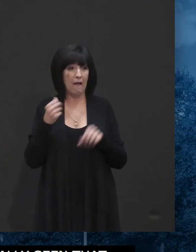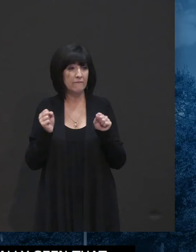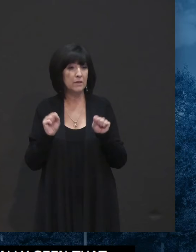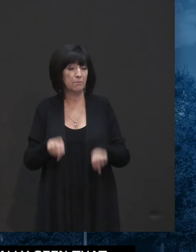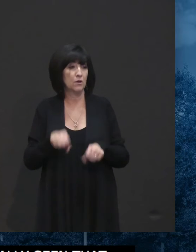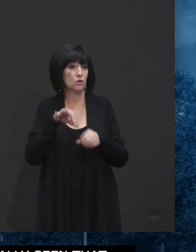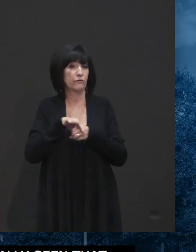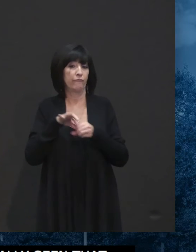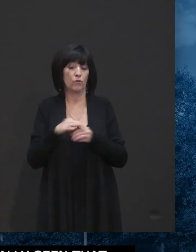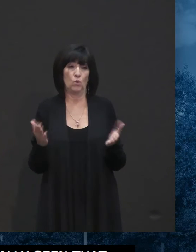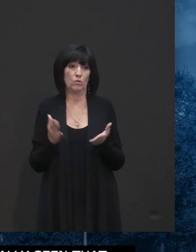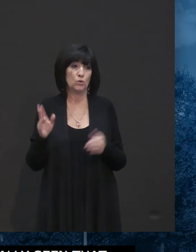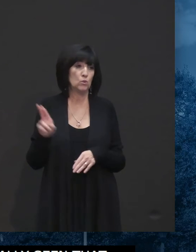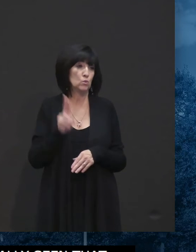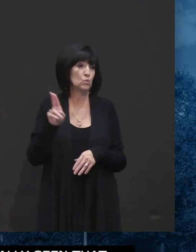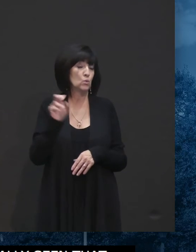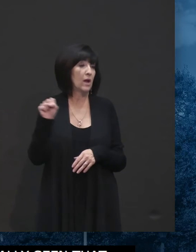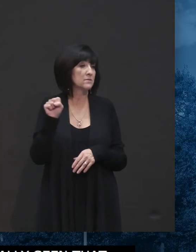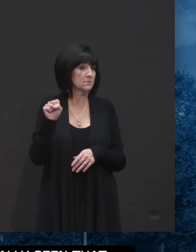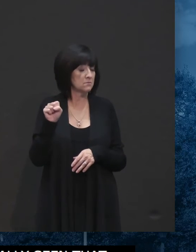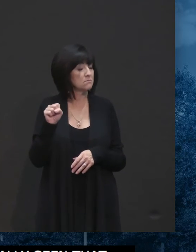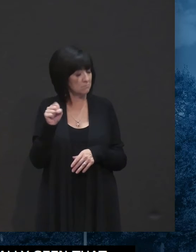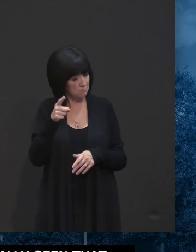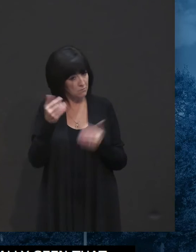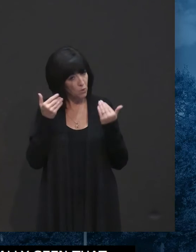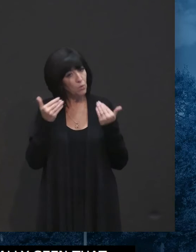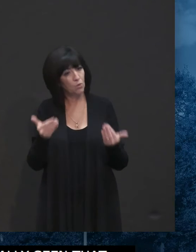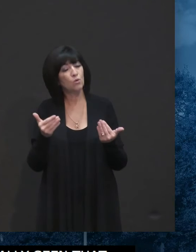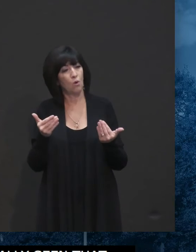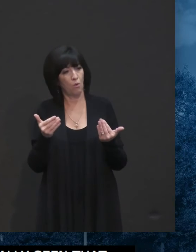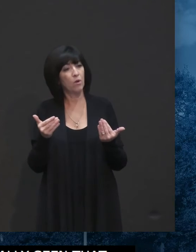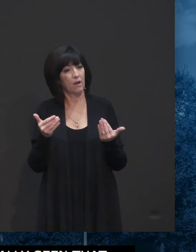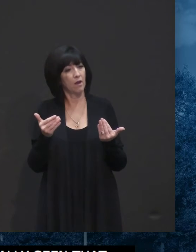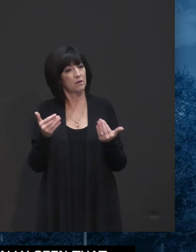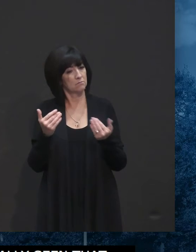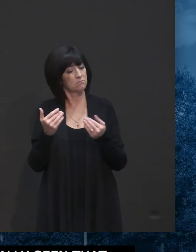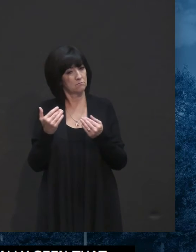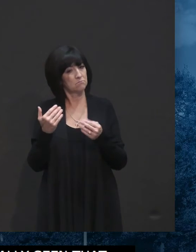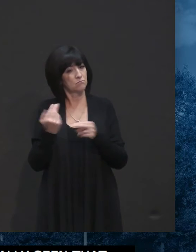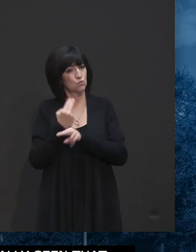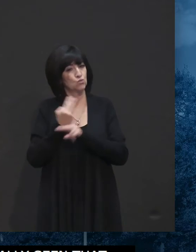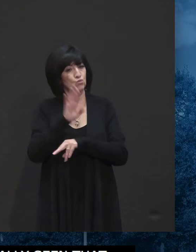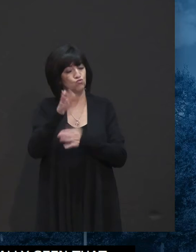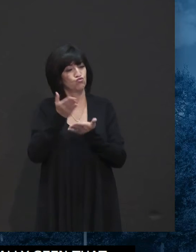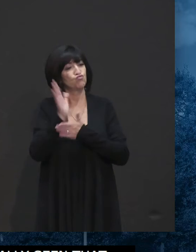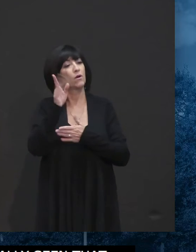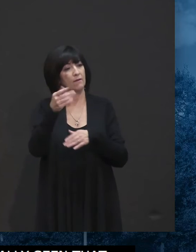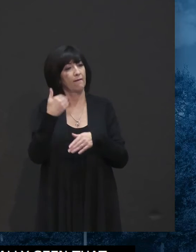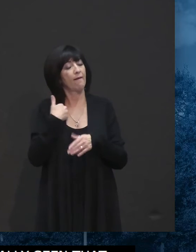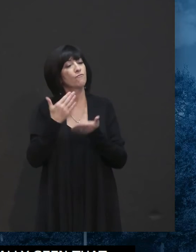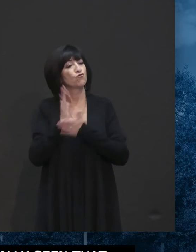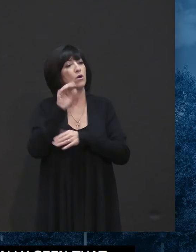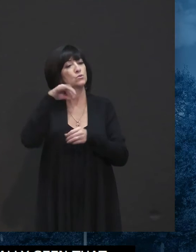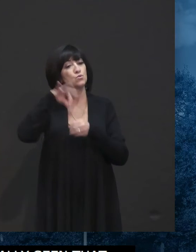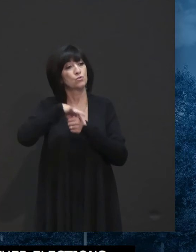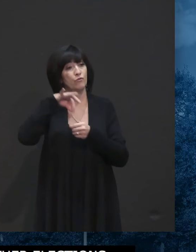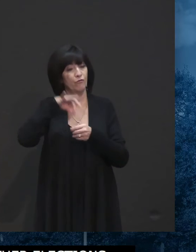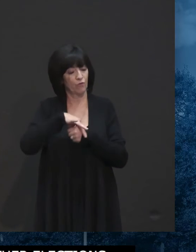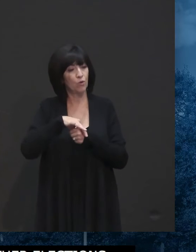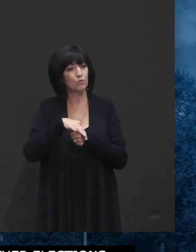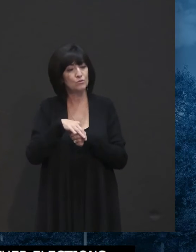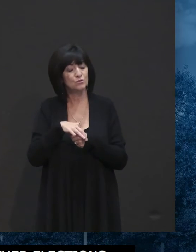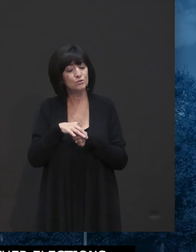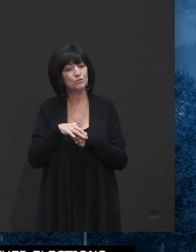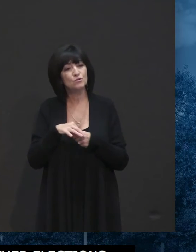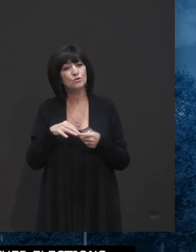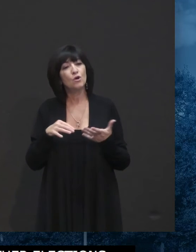are agencies that are kind of behind the scenes making sure that there aren't threats on social media and that they're not going to carry